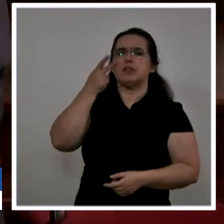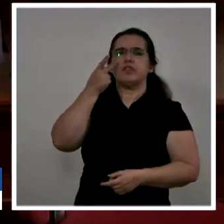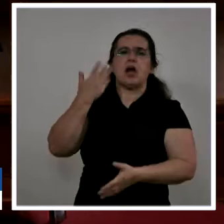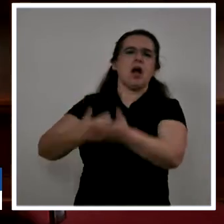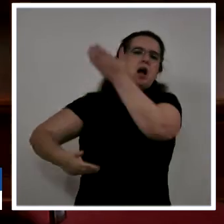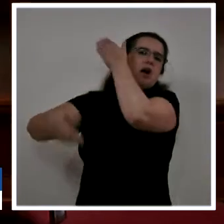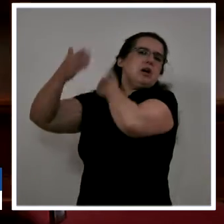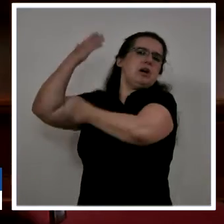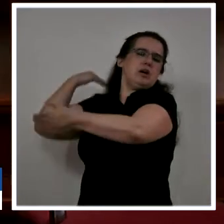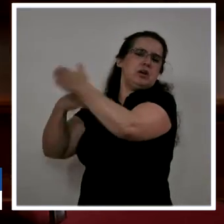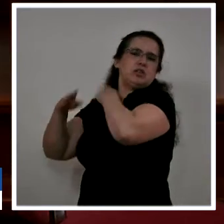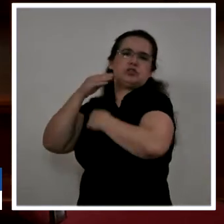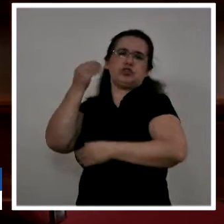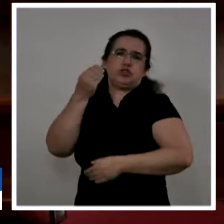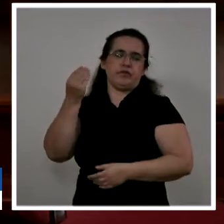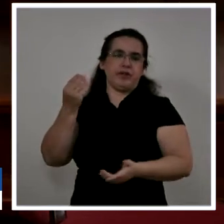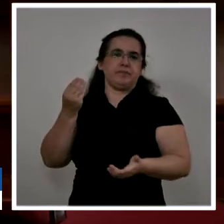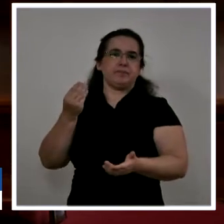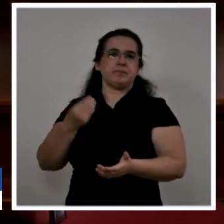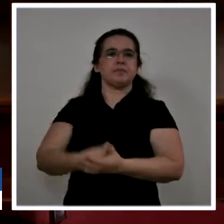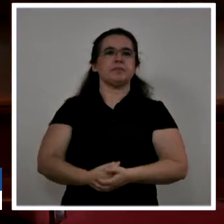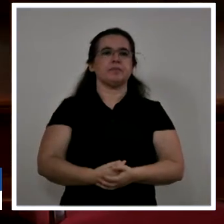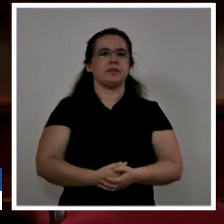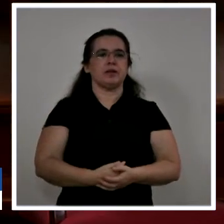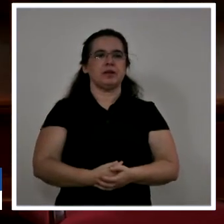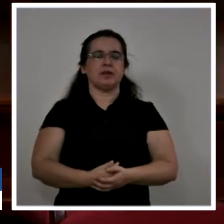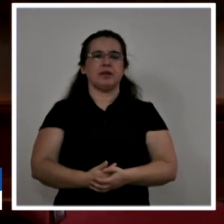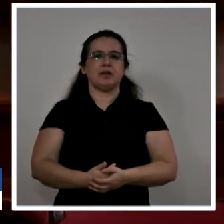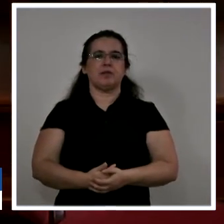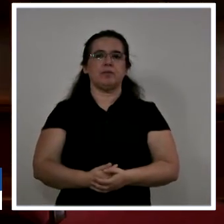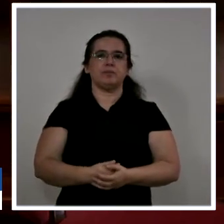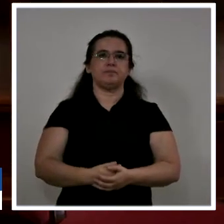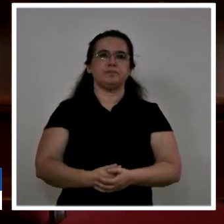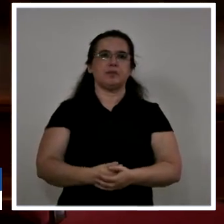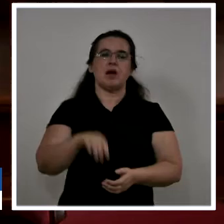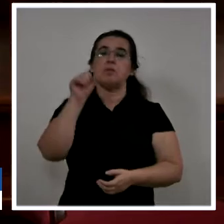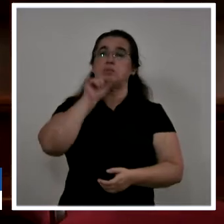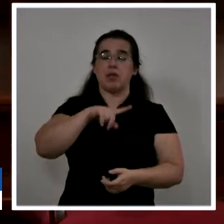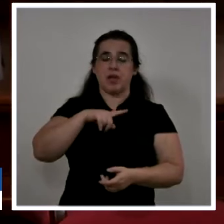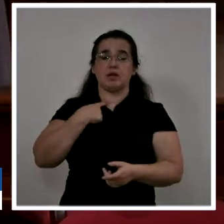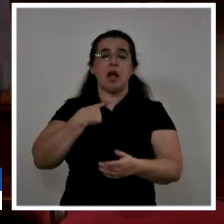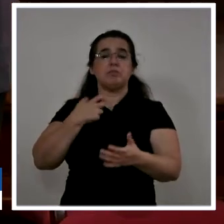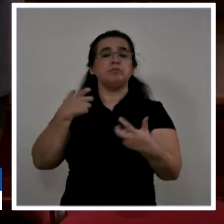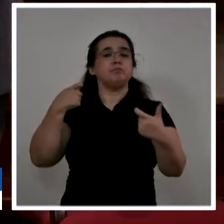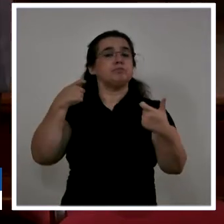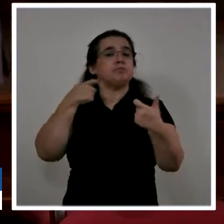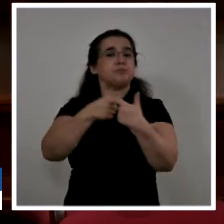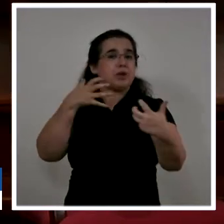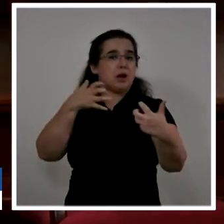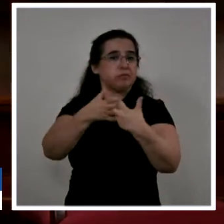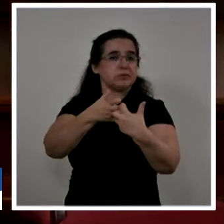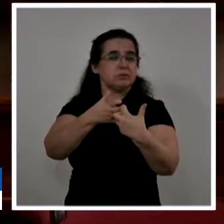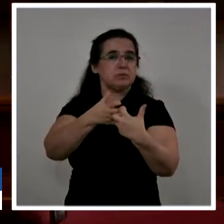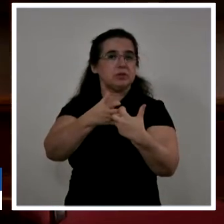vida jovem, could cause permanent changes in sperm and eggs. Podem causar impactos permanentes